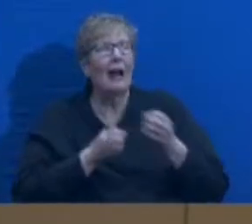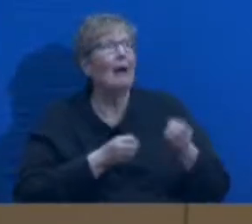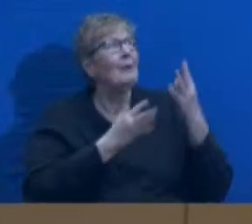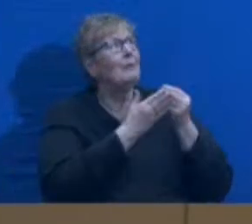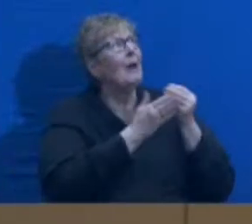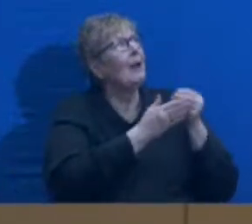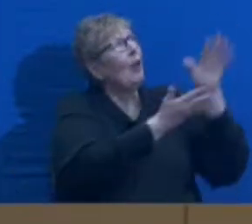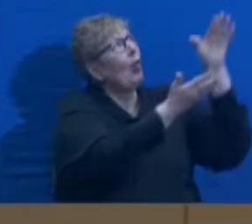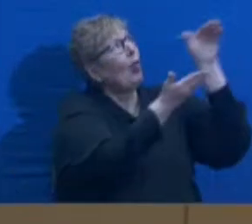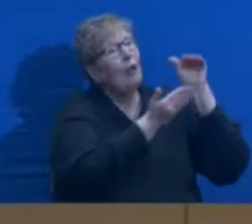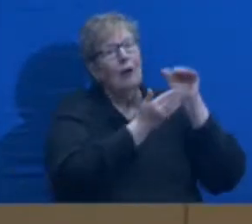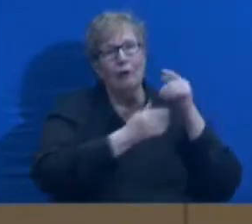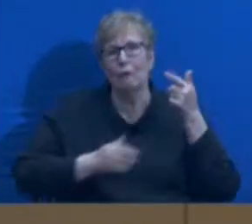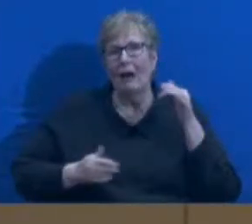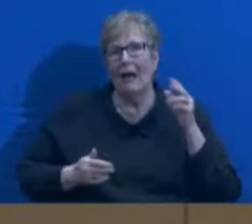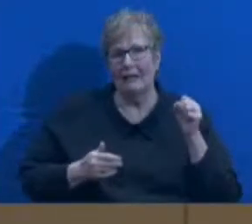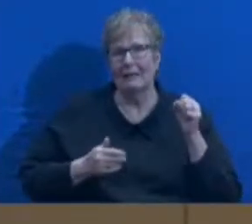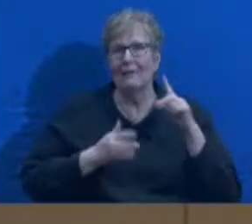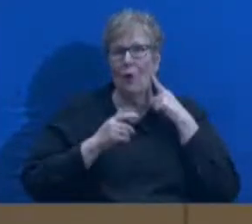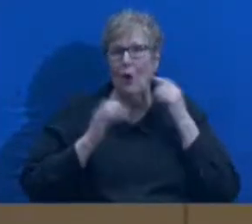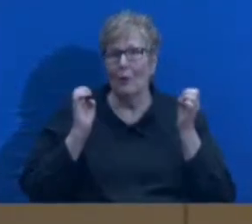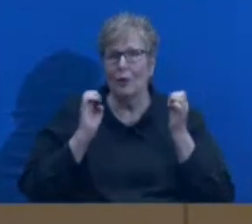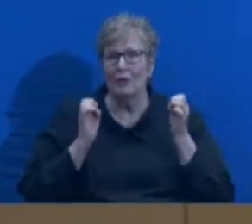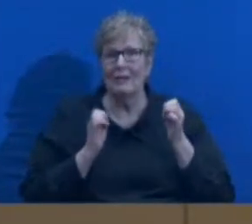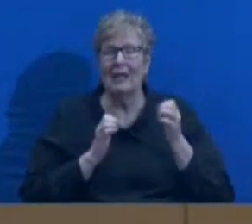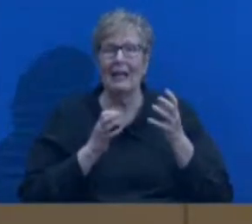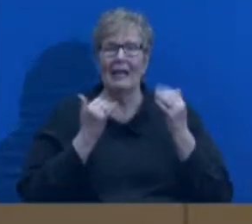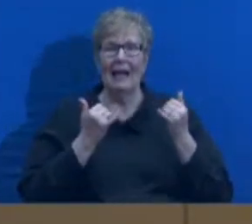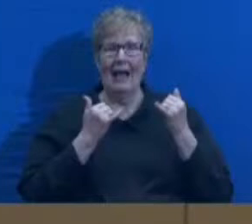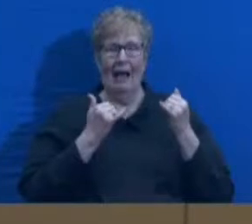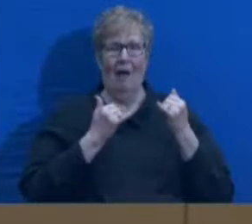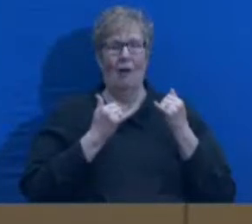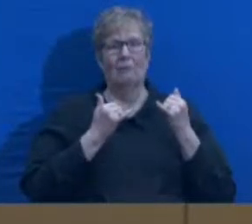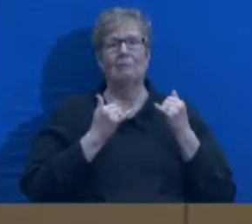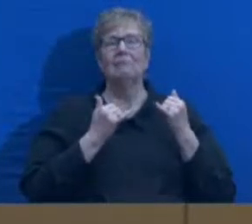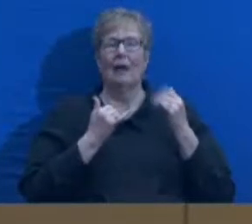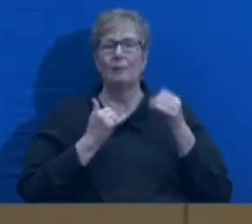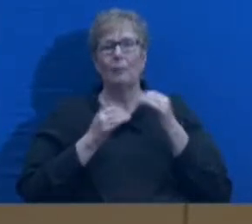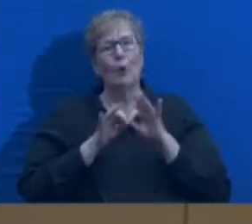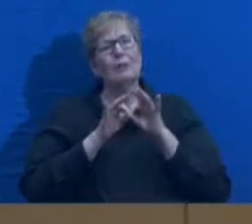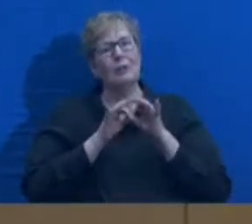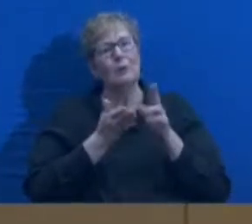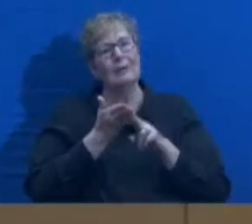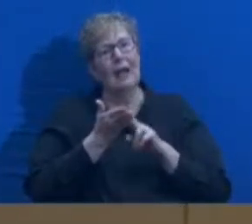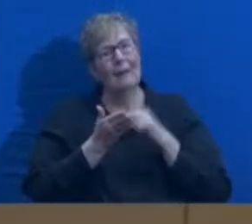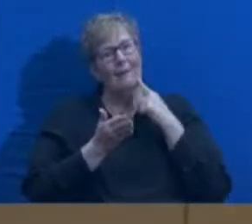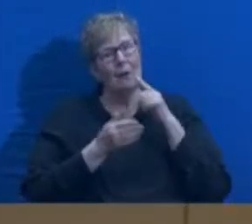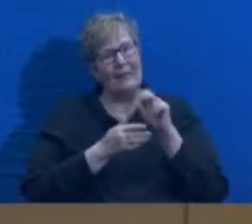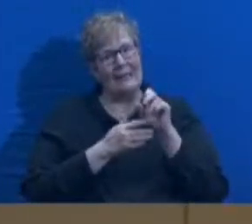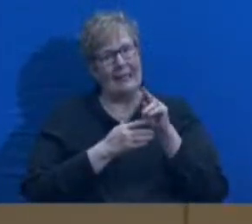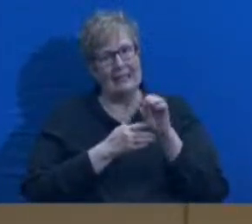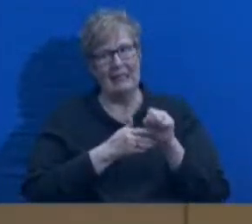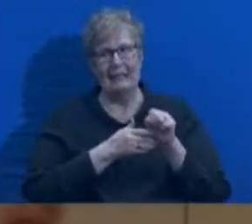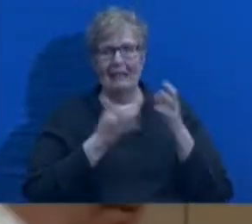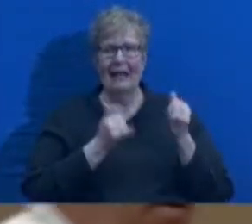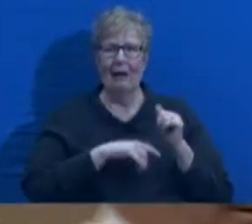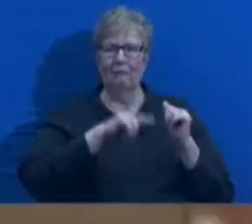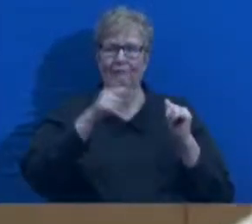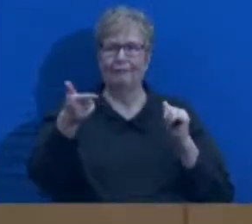community. At this time, I will turn it over to my good friend, Deputy Chief Jeff Estes with Charlotte Mecklenburg Police Department.